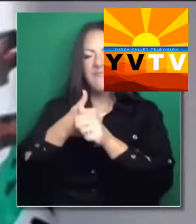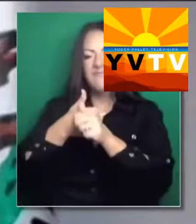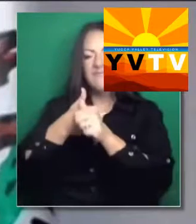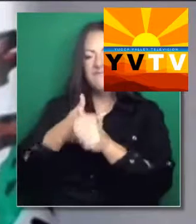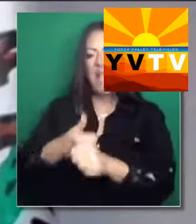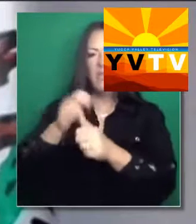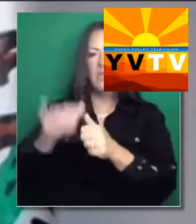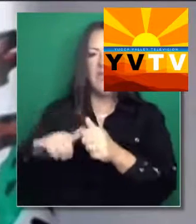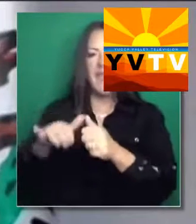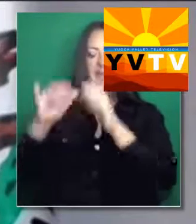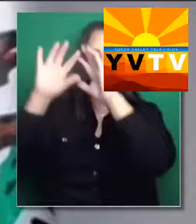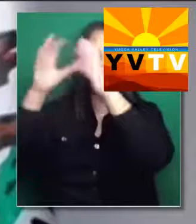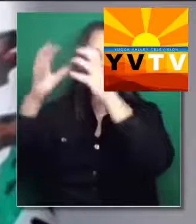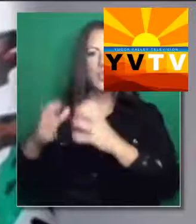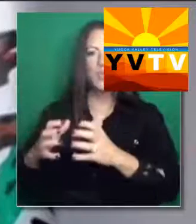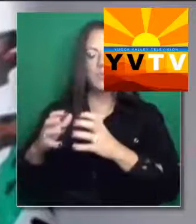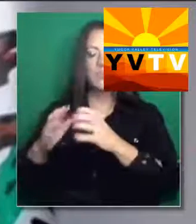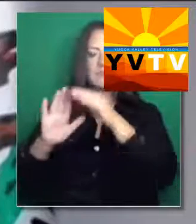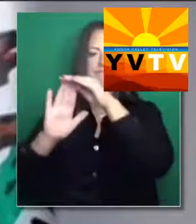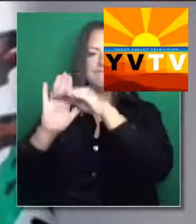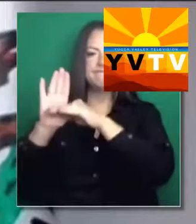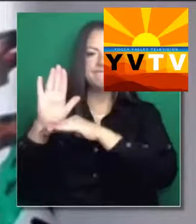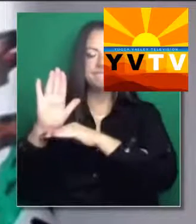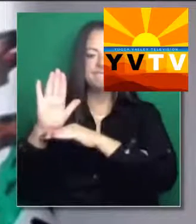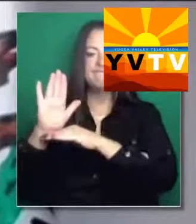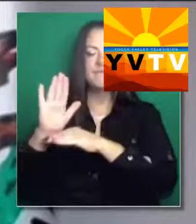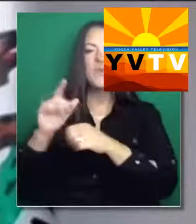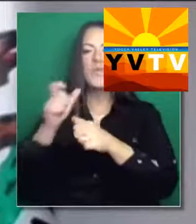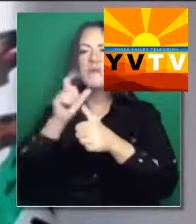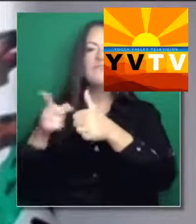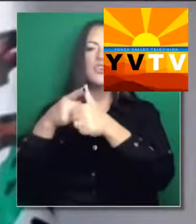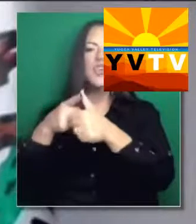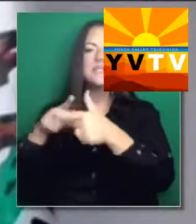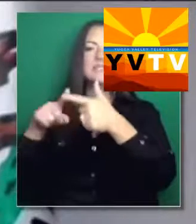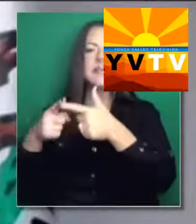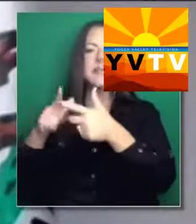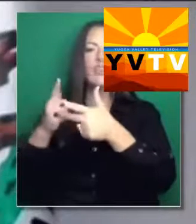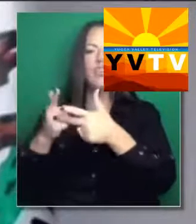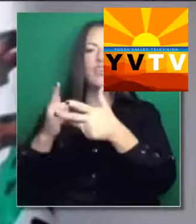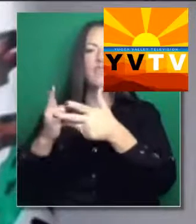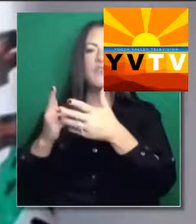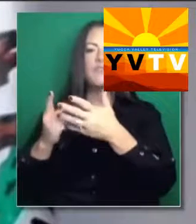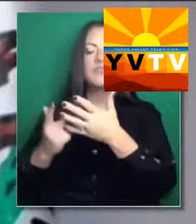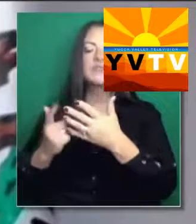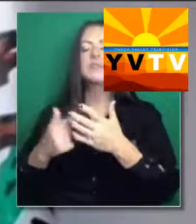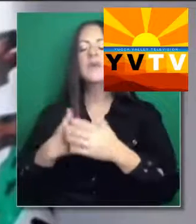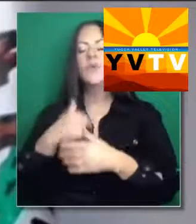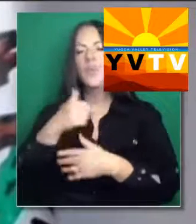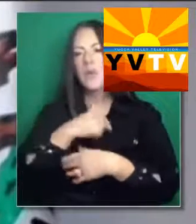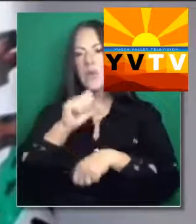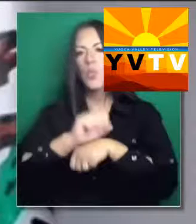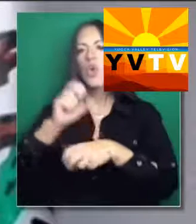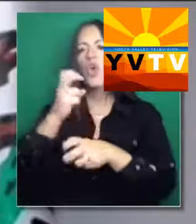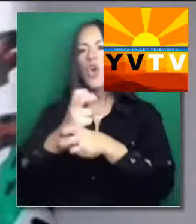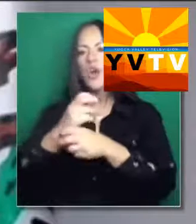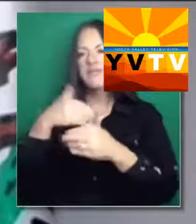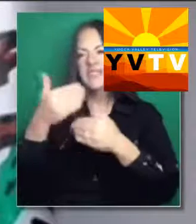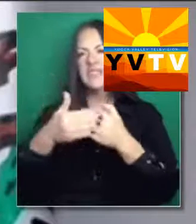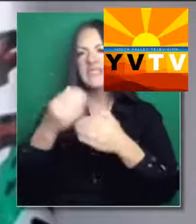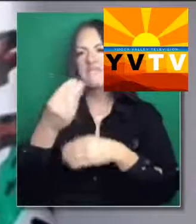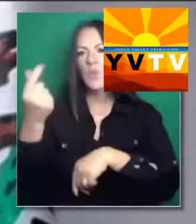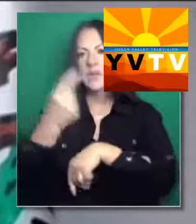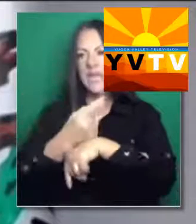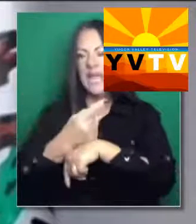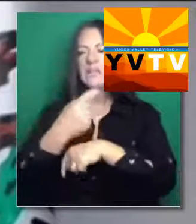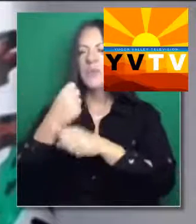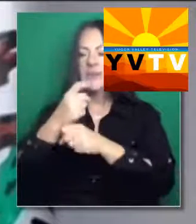priority groups, are sort of next in line to be offered the vaccine. So working hard on that in the next couple of days, but